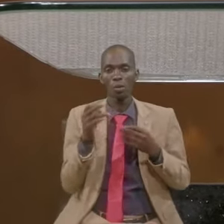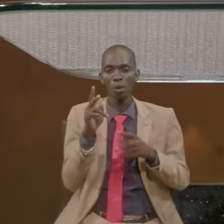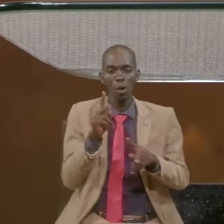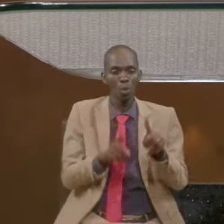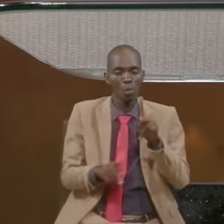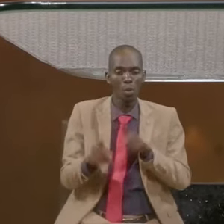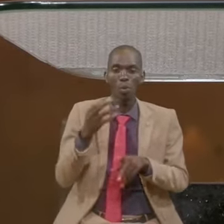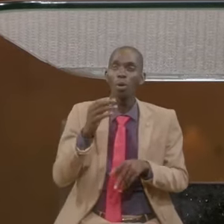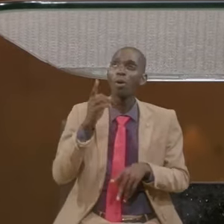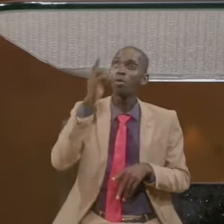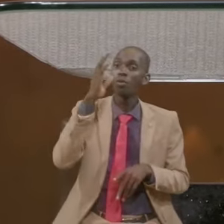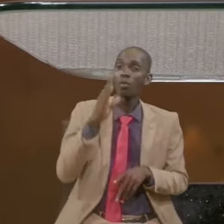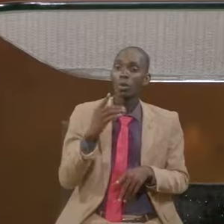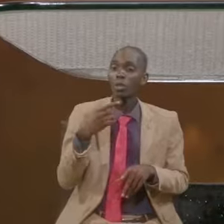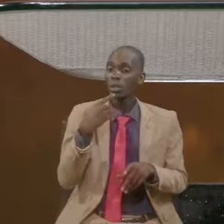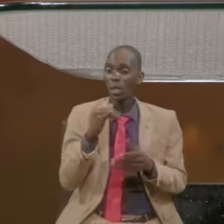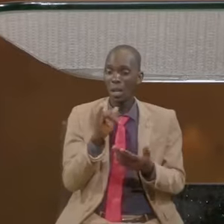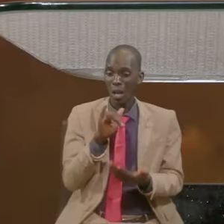of God. He said,